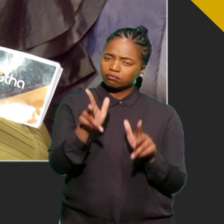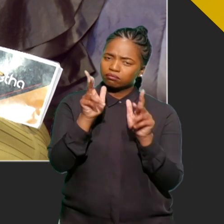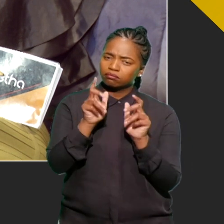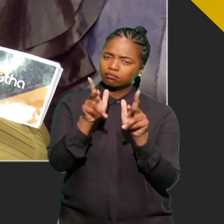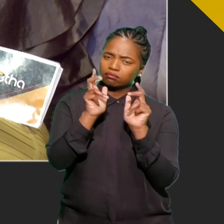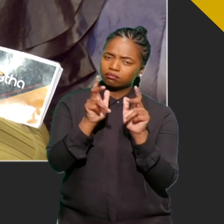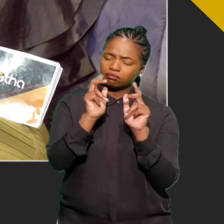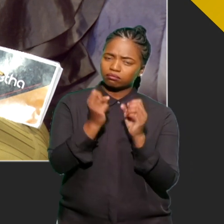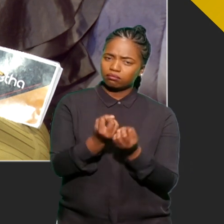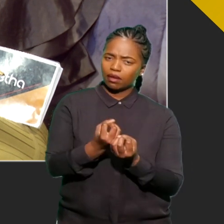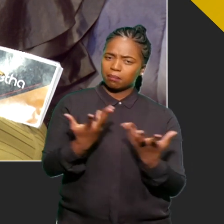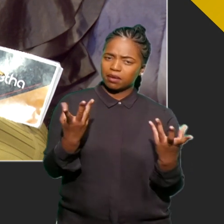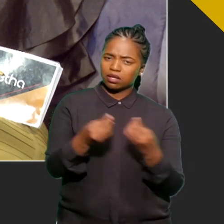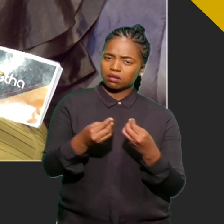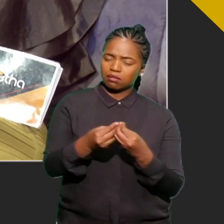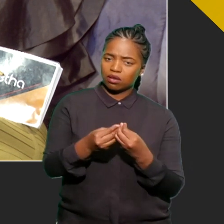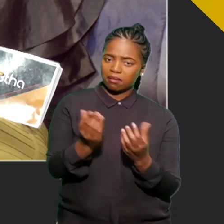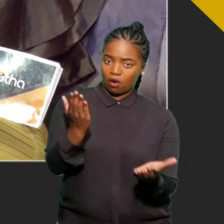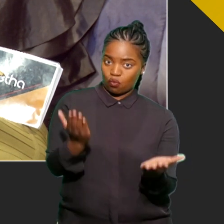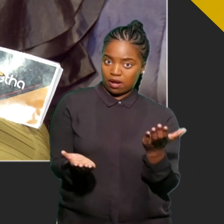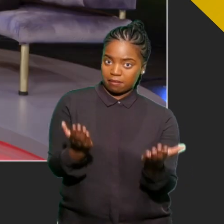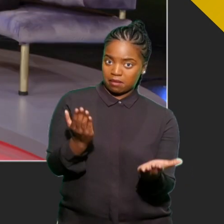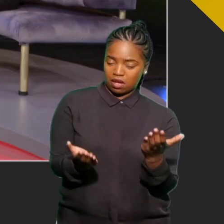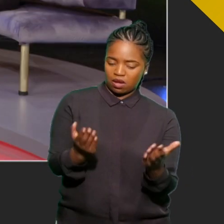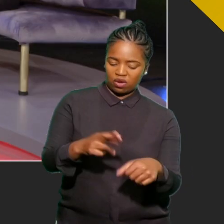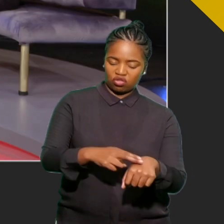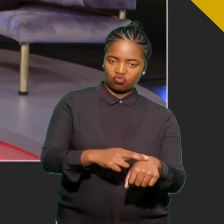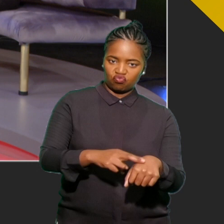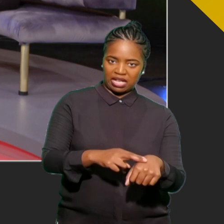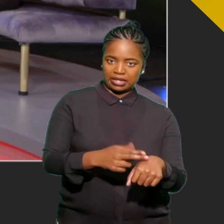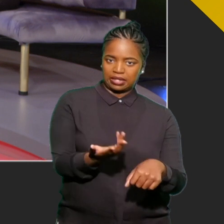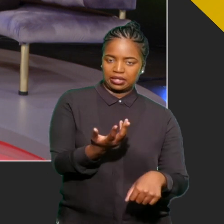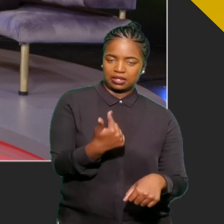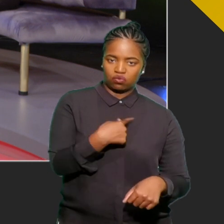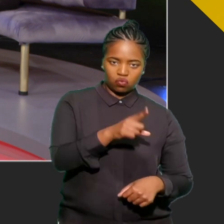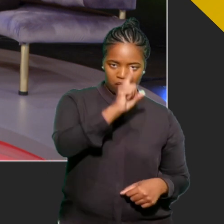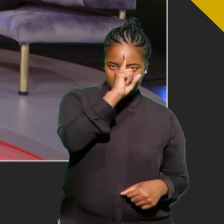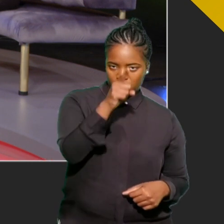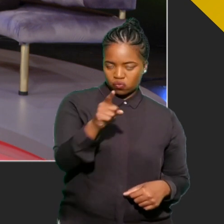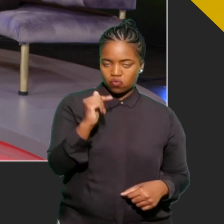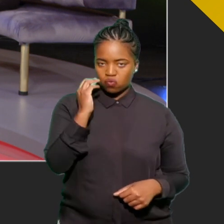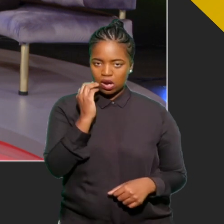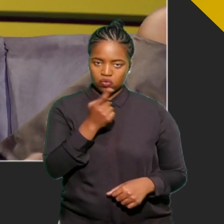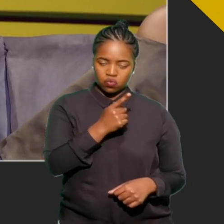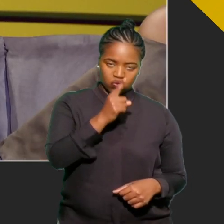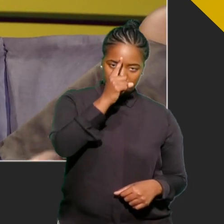criminal, which a lot of people find that the comparison with our races plays a big part on how certain races have a higher number of